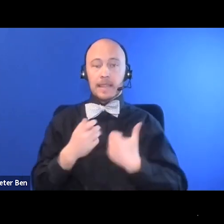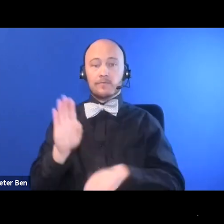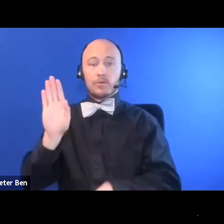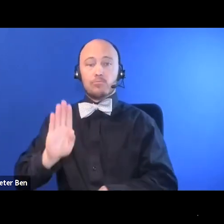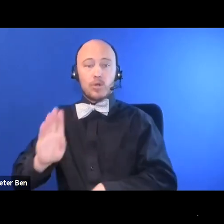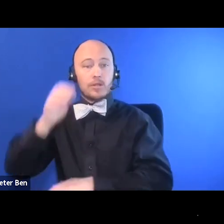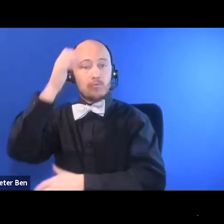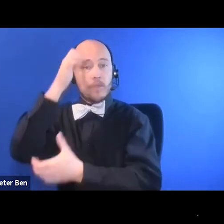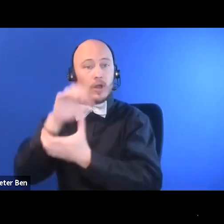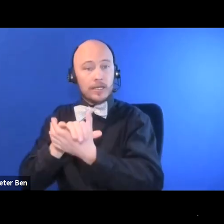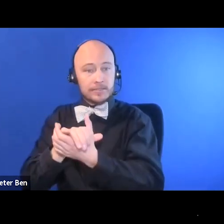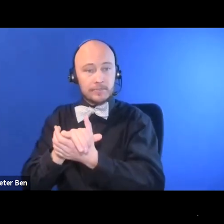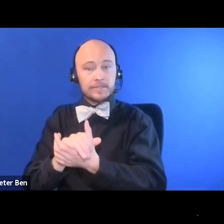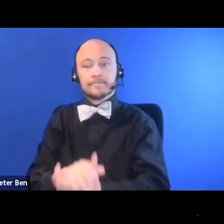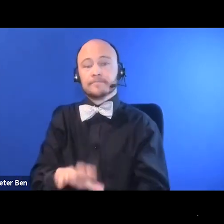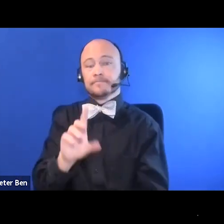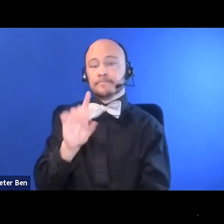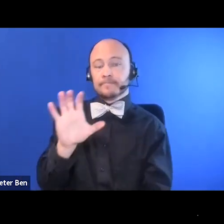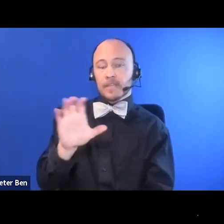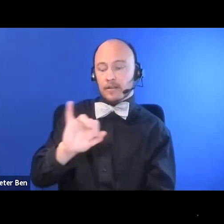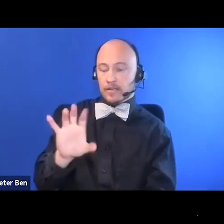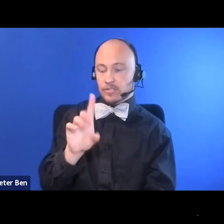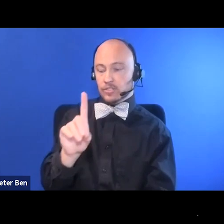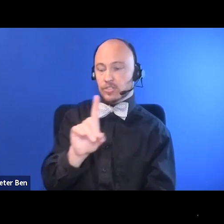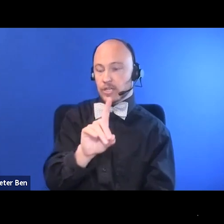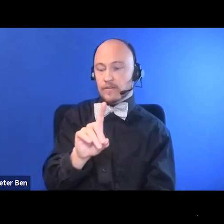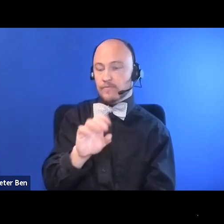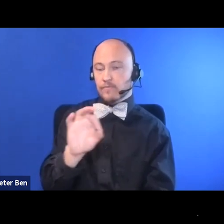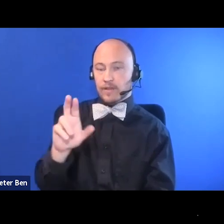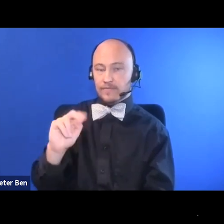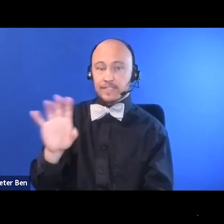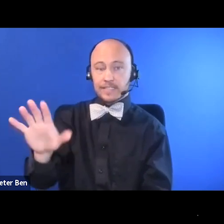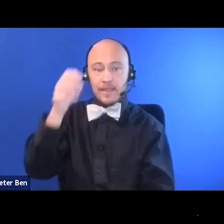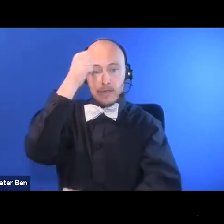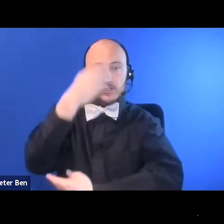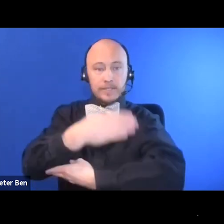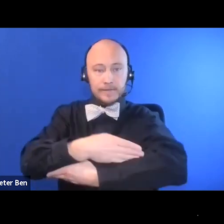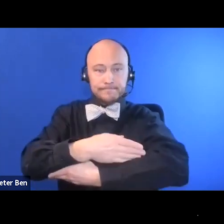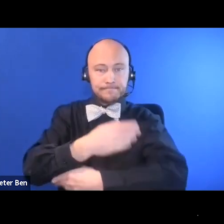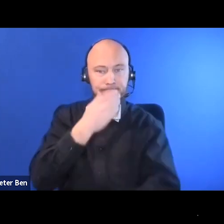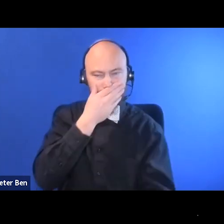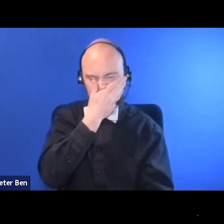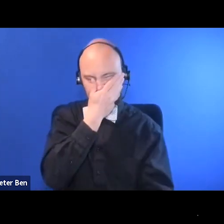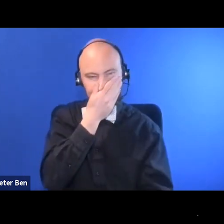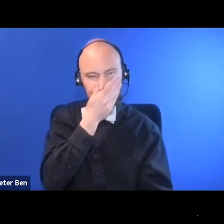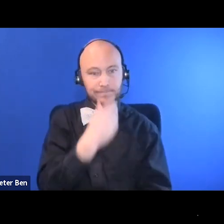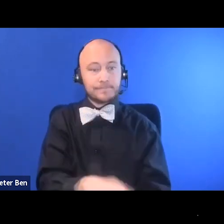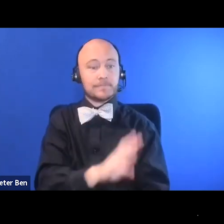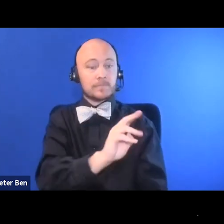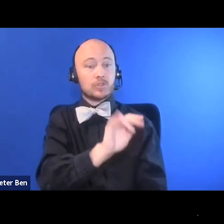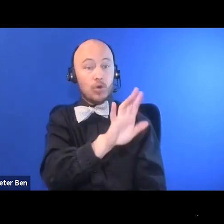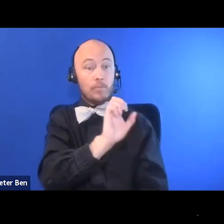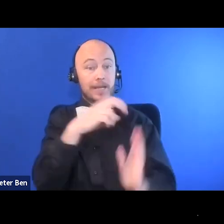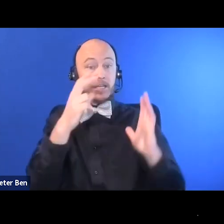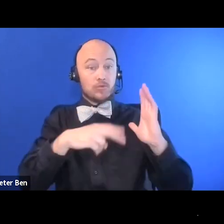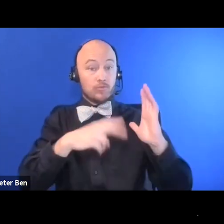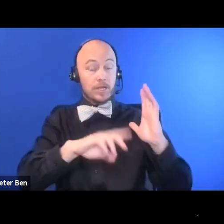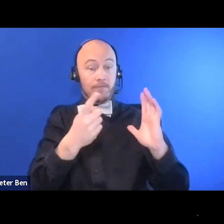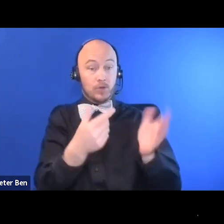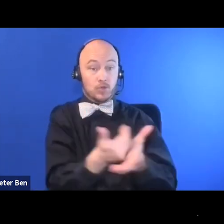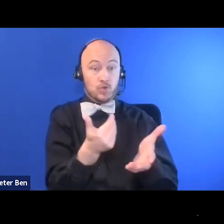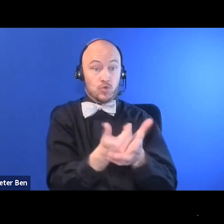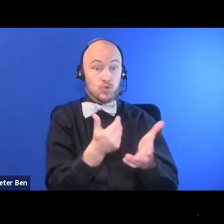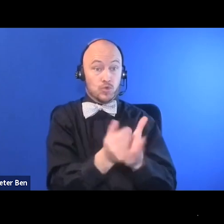husband, documentary filmmaker Jed Rothstein, and their son. Now, Monique will be reading first from her latest novel,